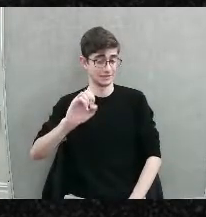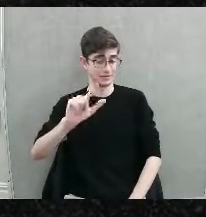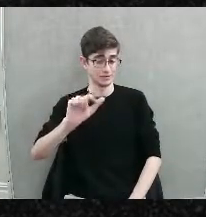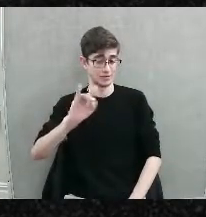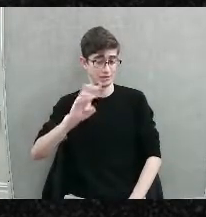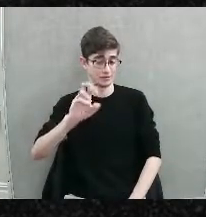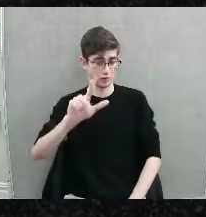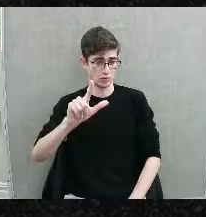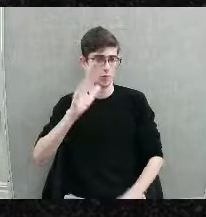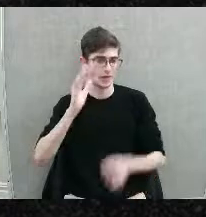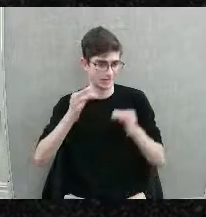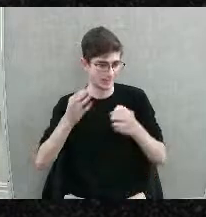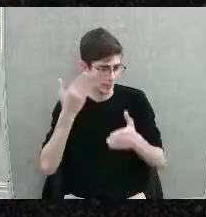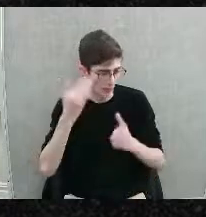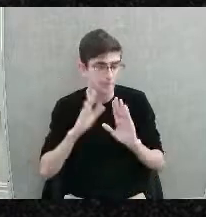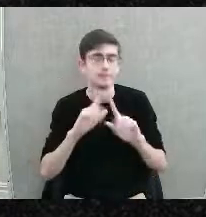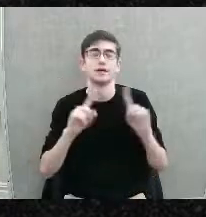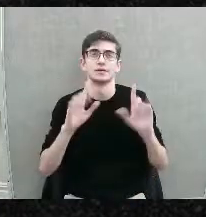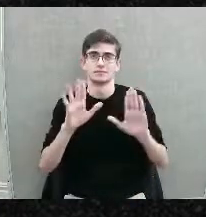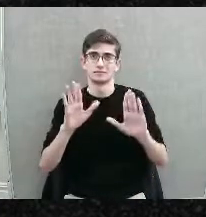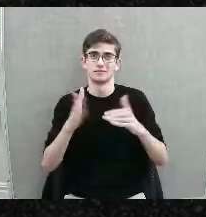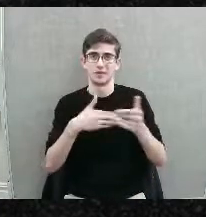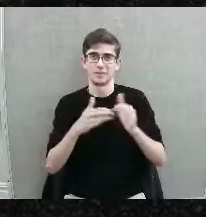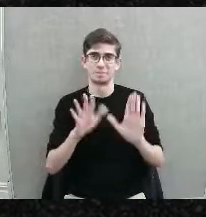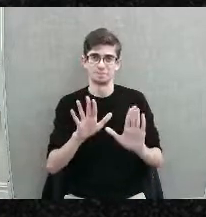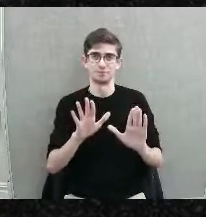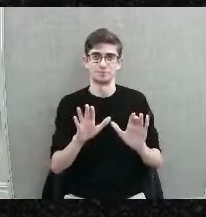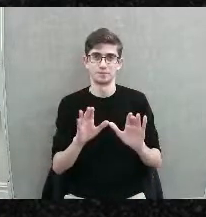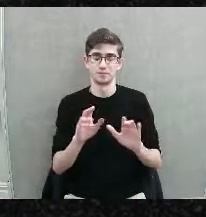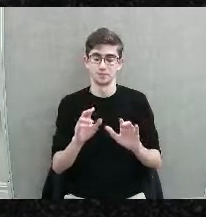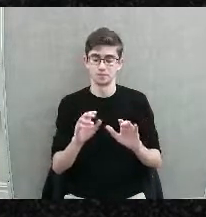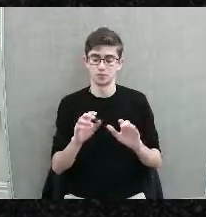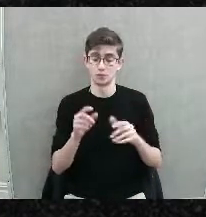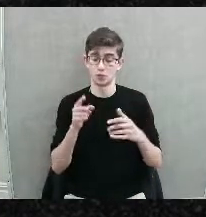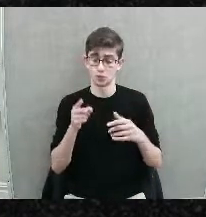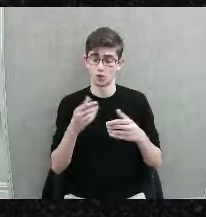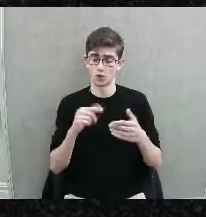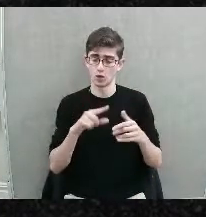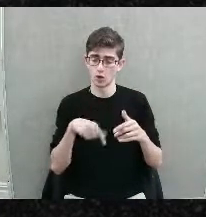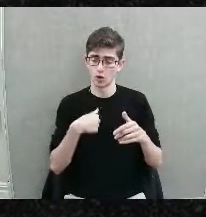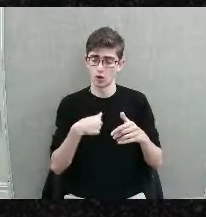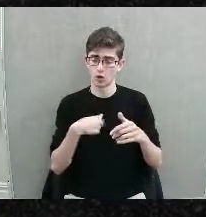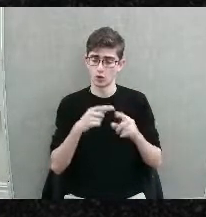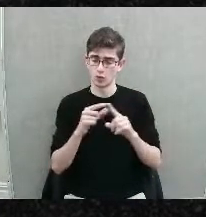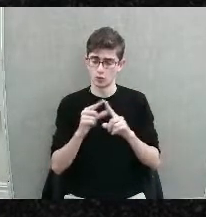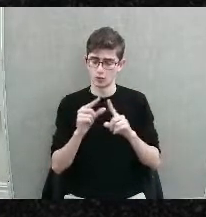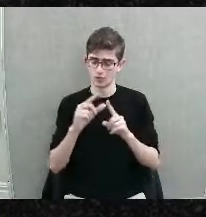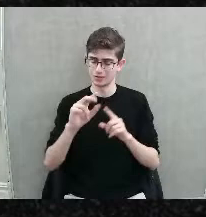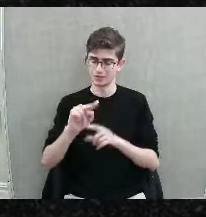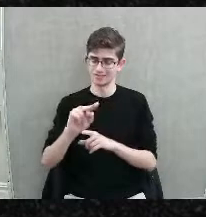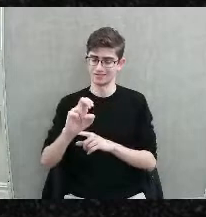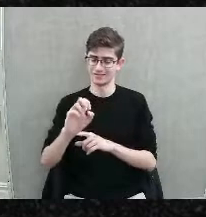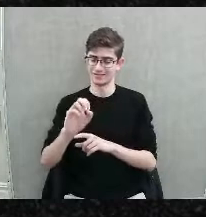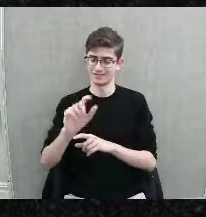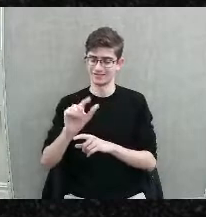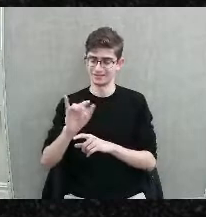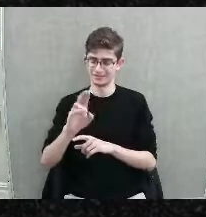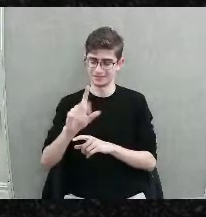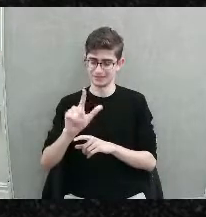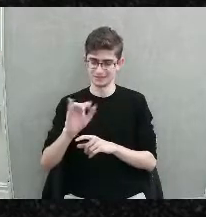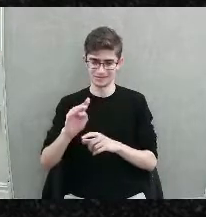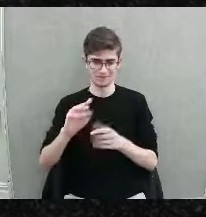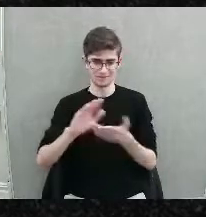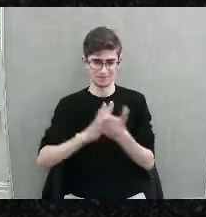I'll explain why. But anyway, so neoliberalism became something even more shaky